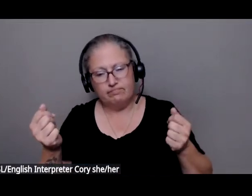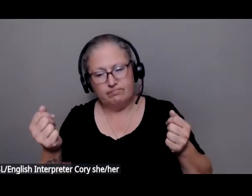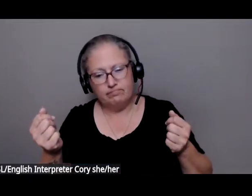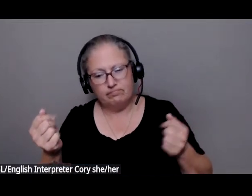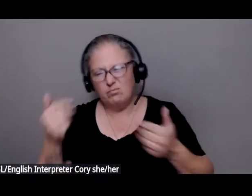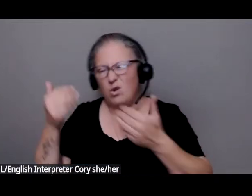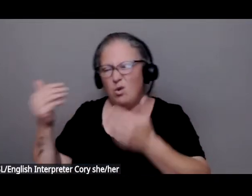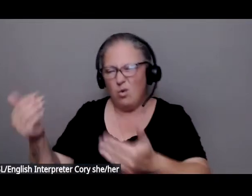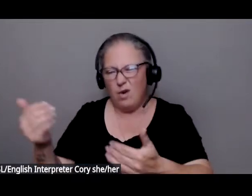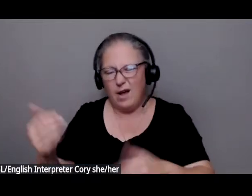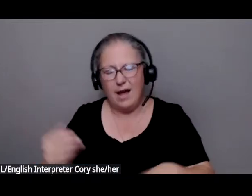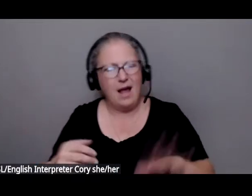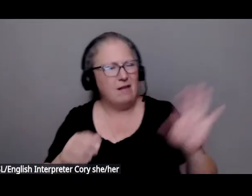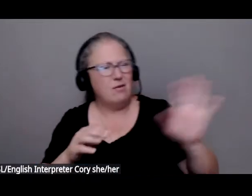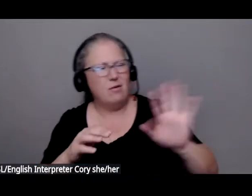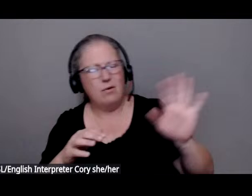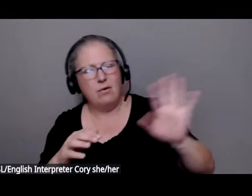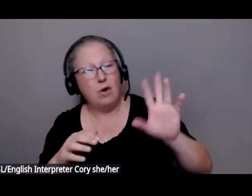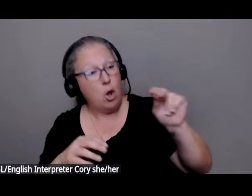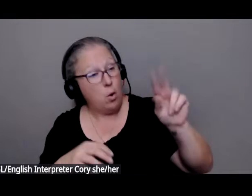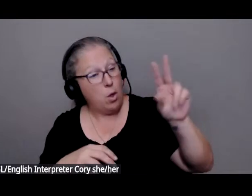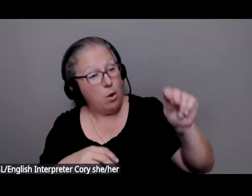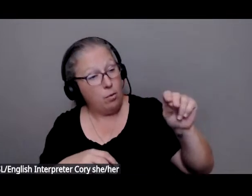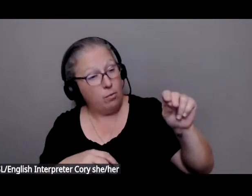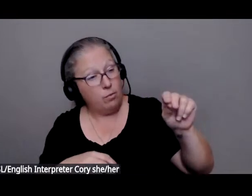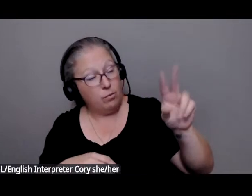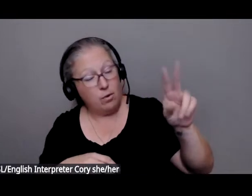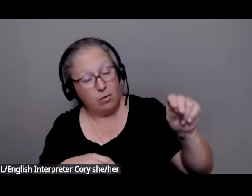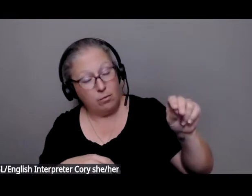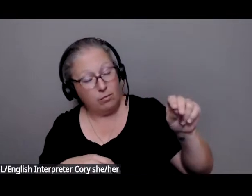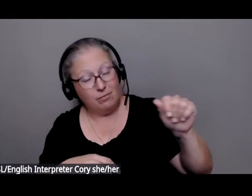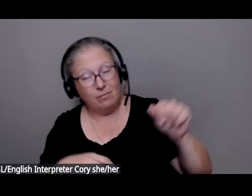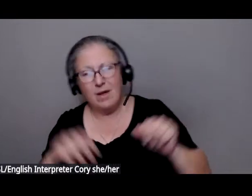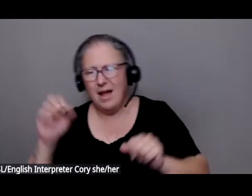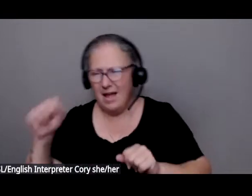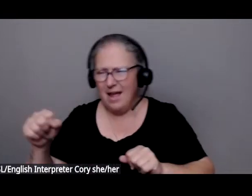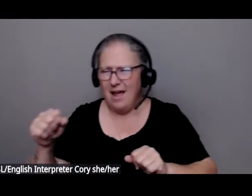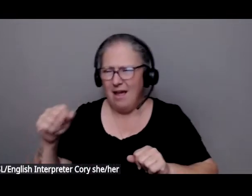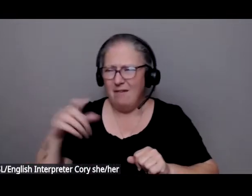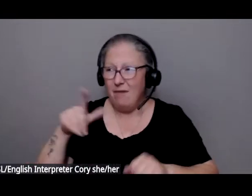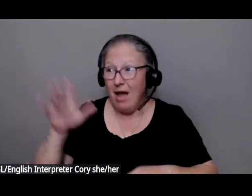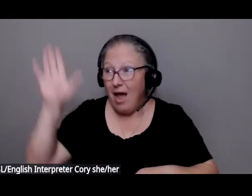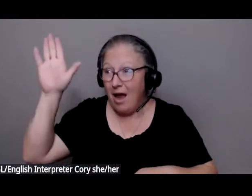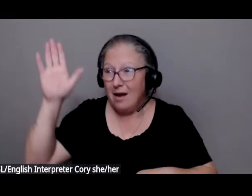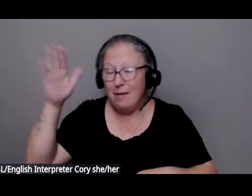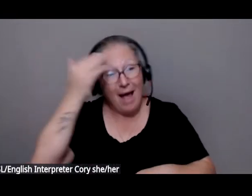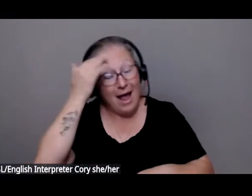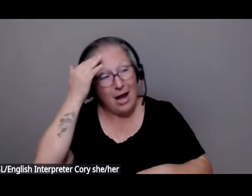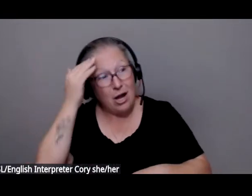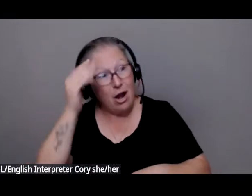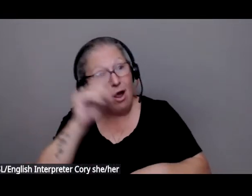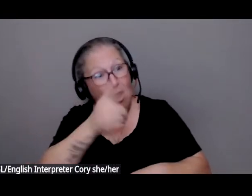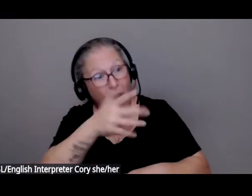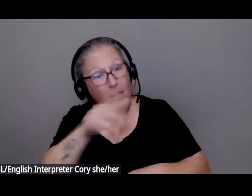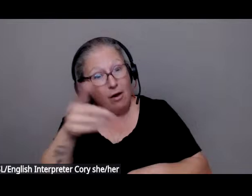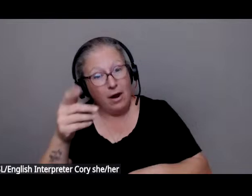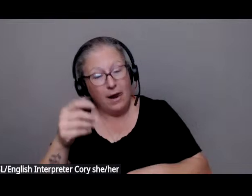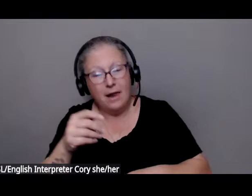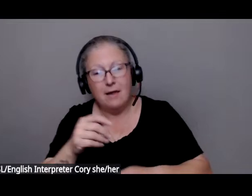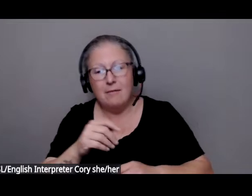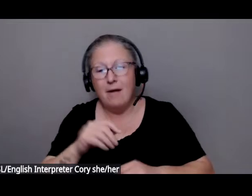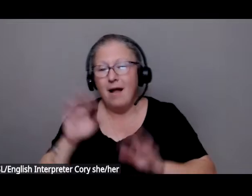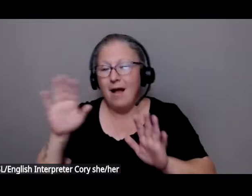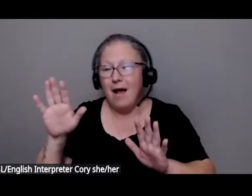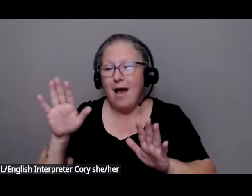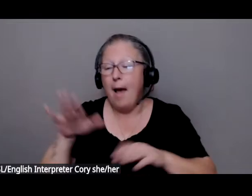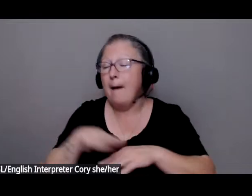ahead. No, no, No, I love. no. Yeah, Yeah, I know, you guys been, to this you're- side of the room. But bottom